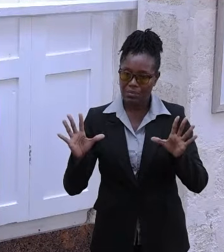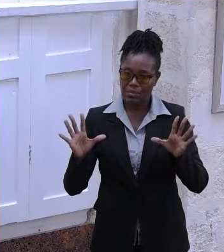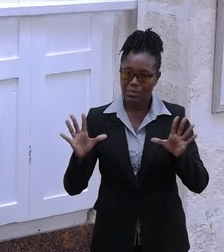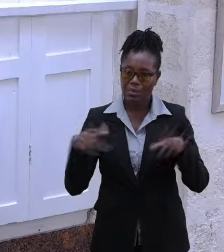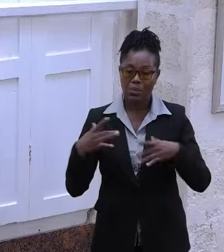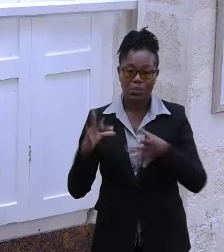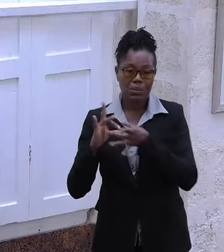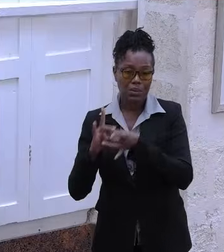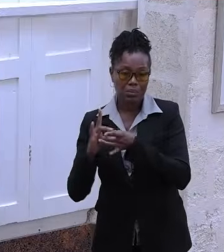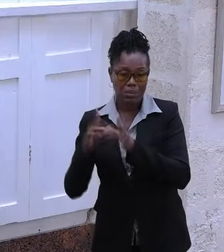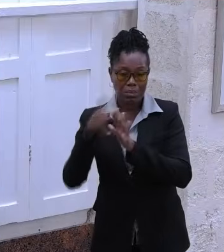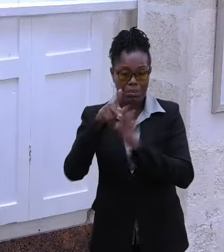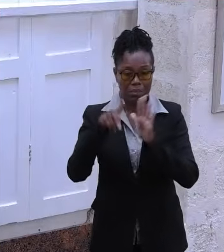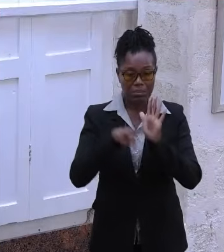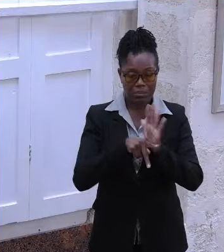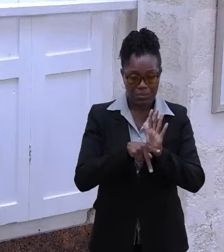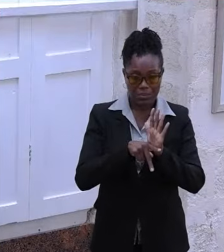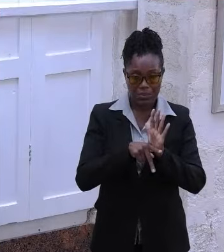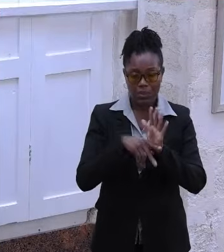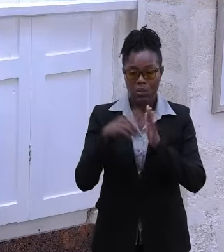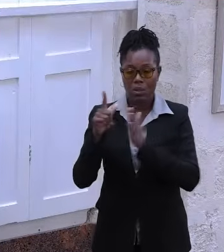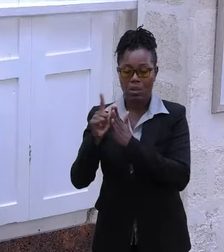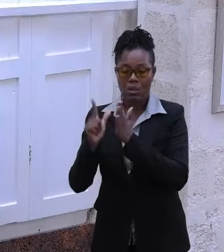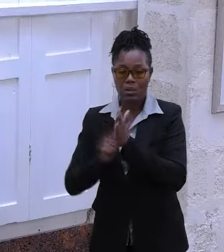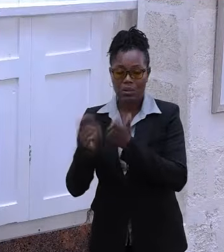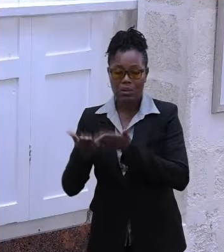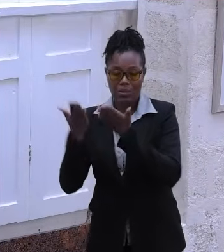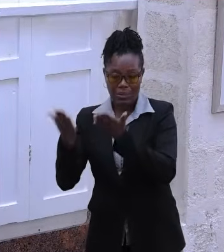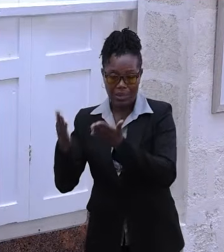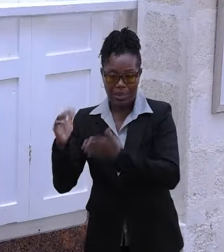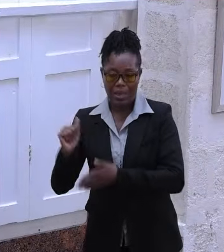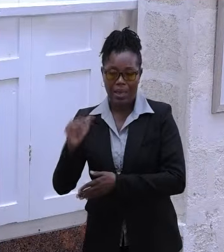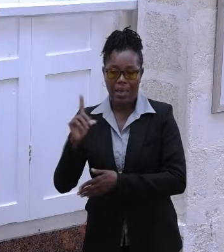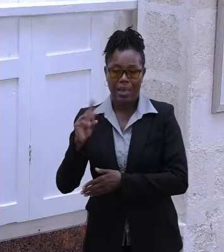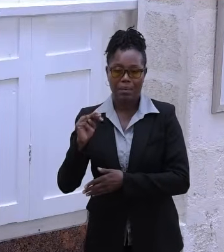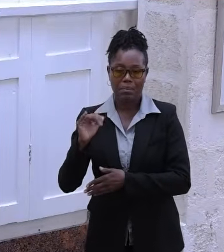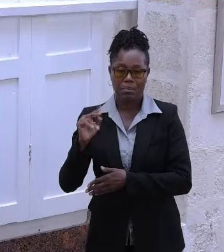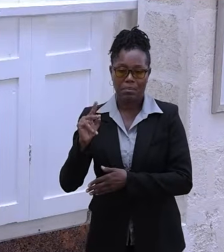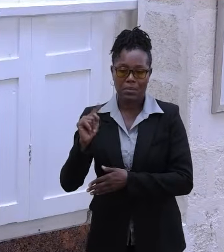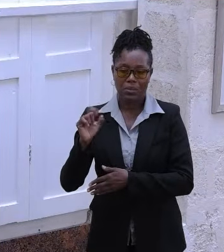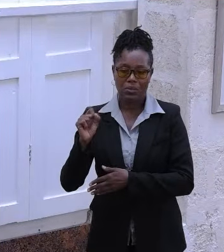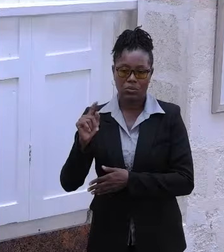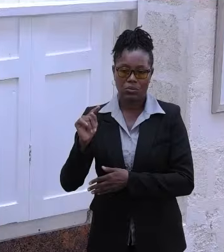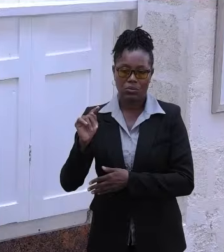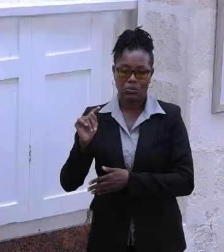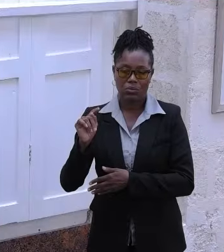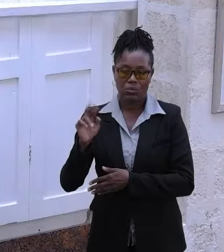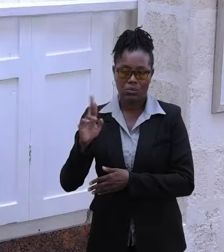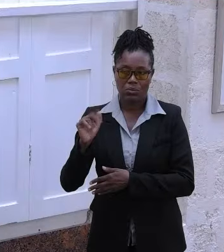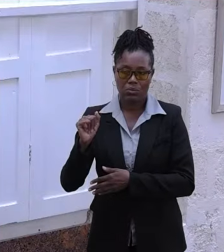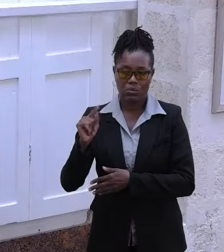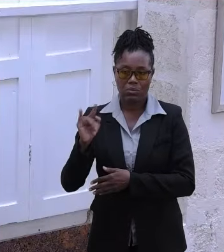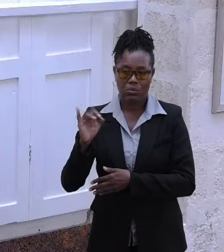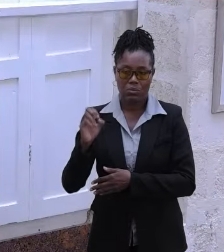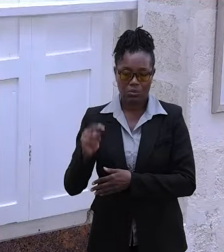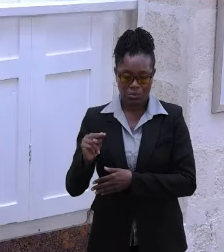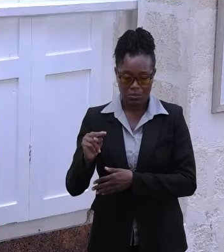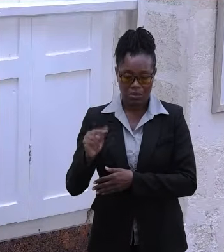between policy, the legislation, and the administration. That's why this exercise is so important,